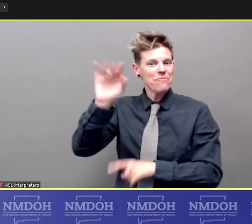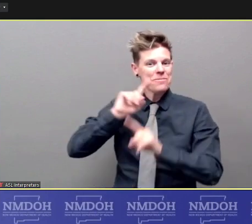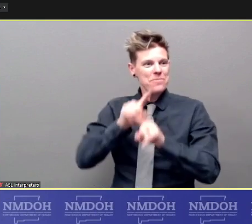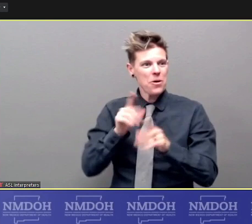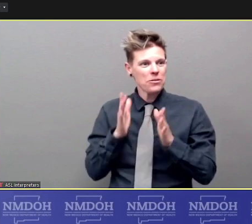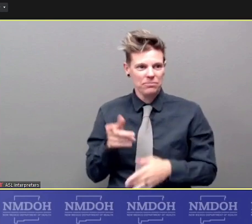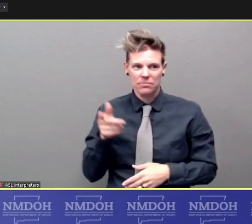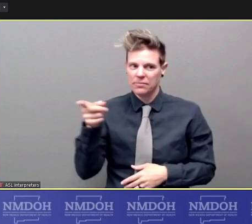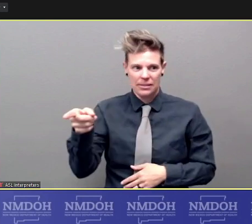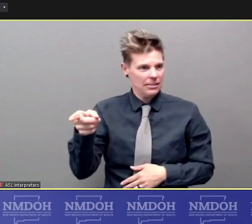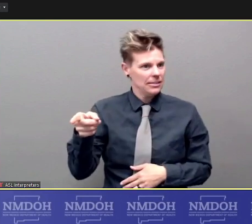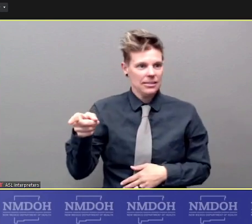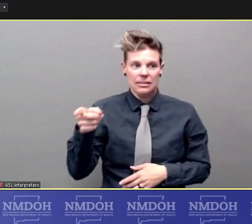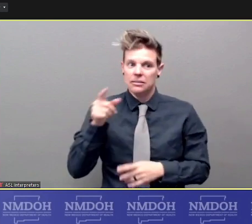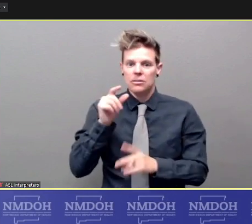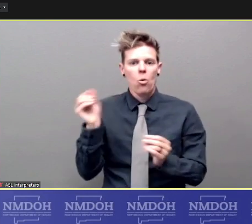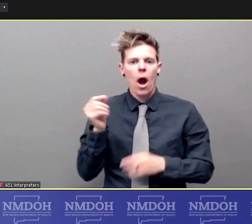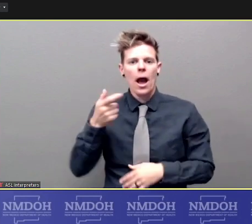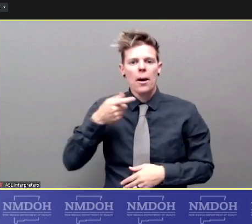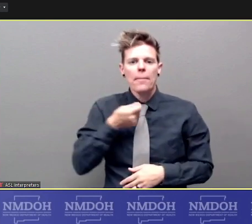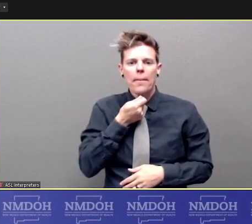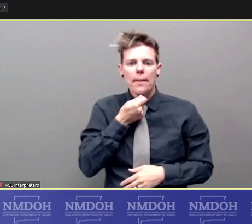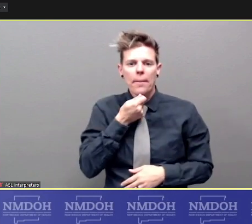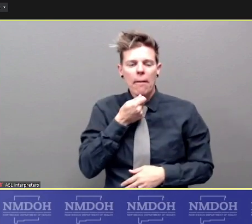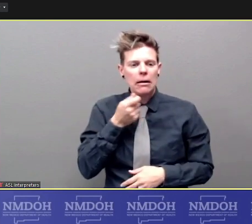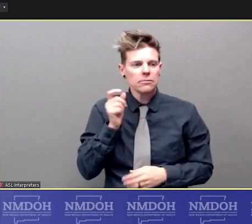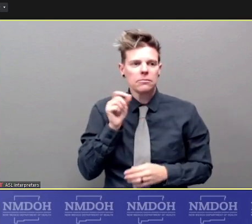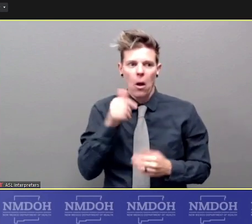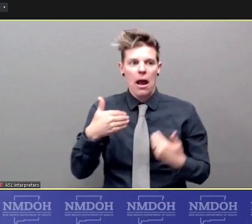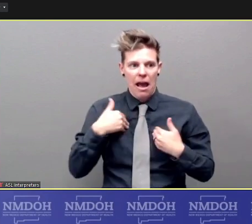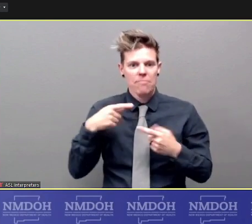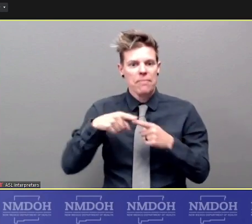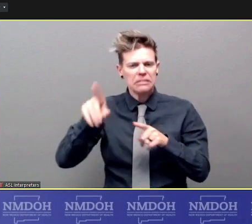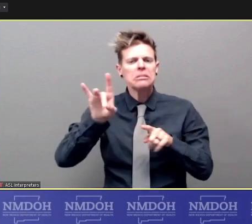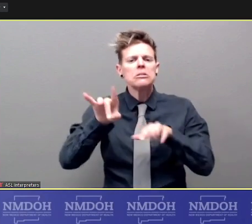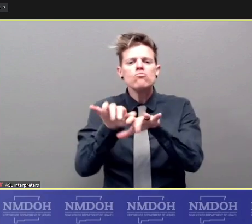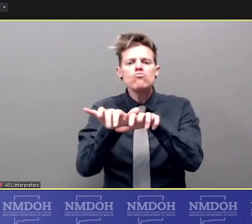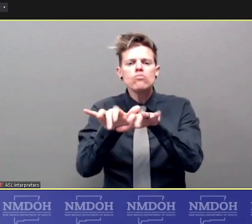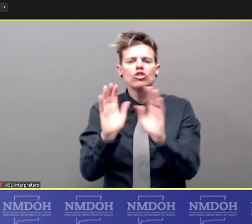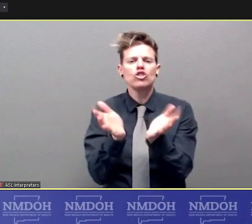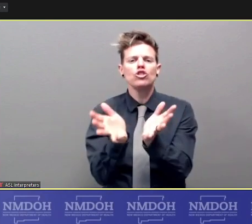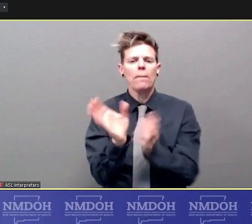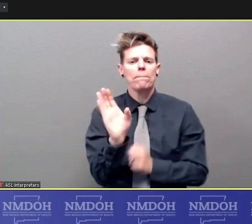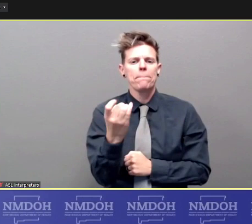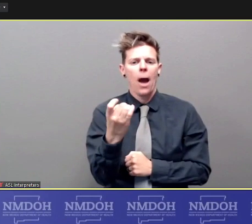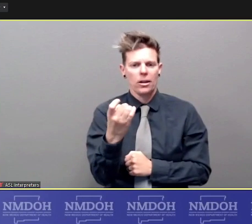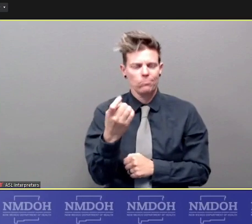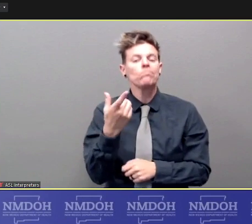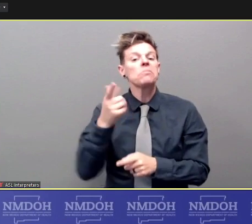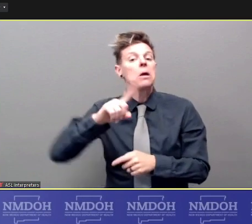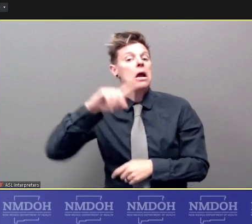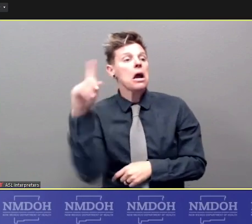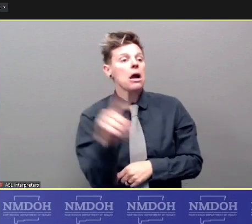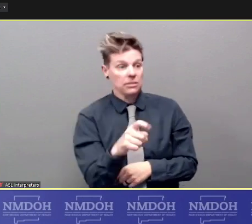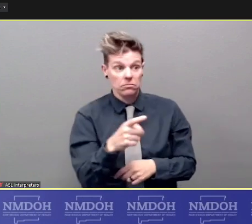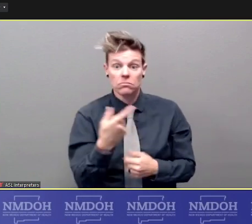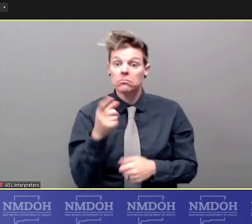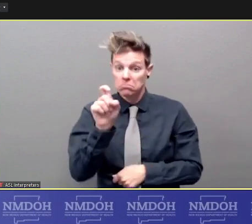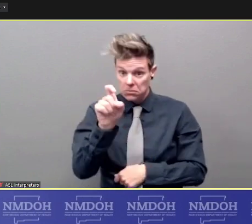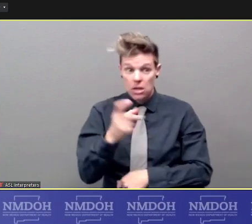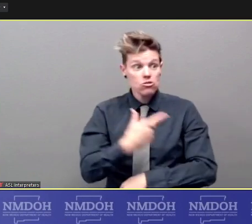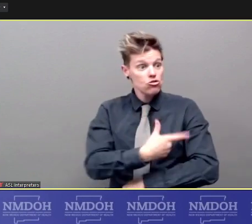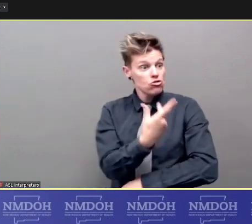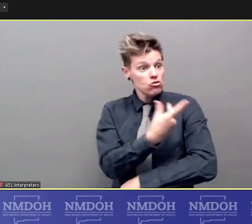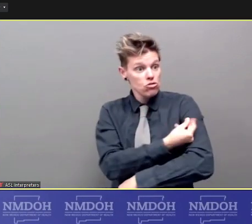her question live, but she wrote in the chat that when she got her shots, she had violent reactions